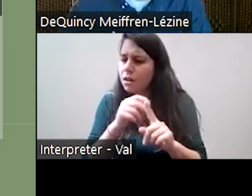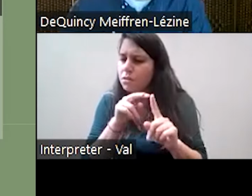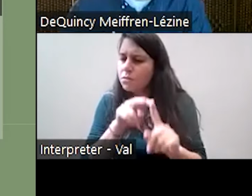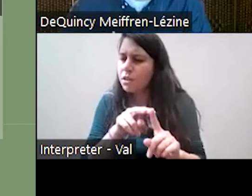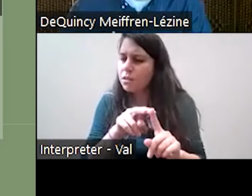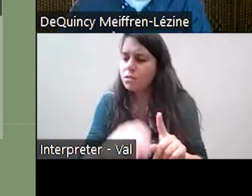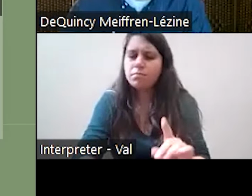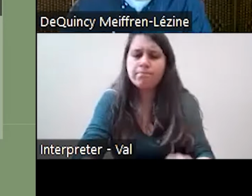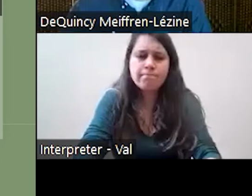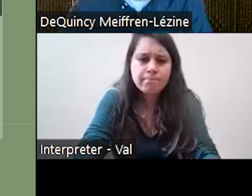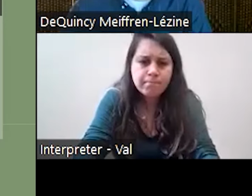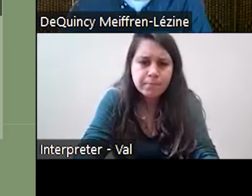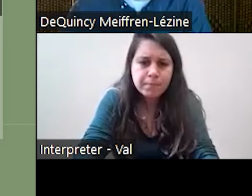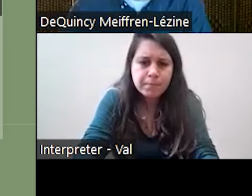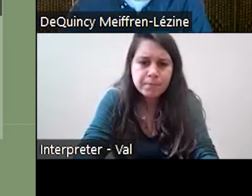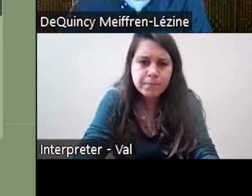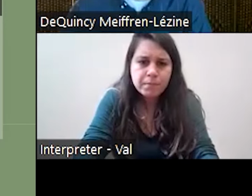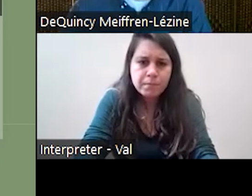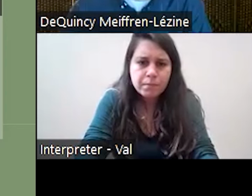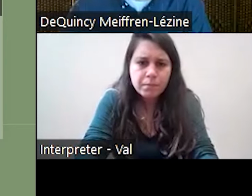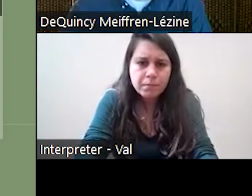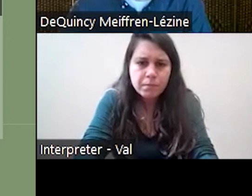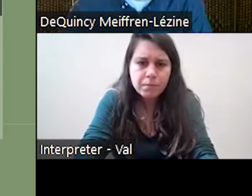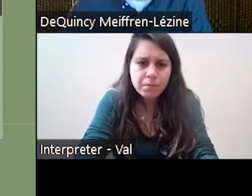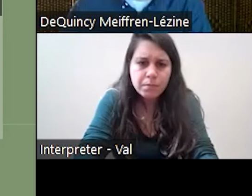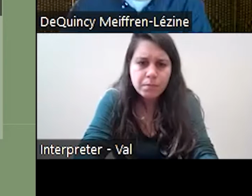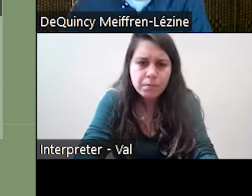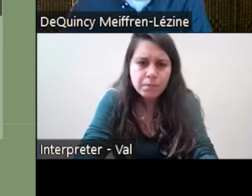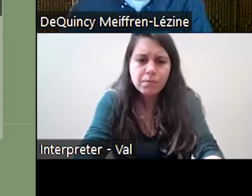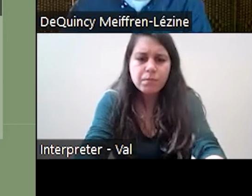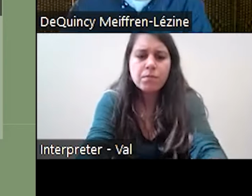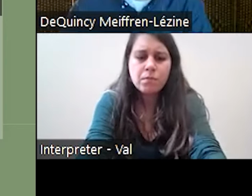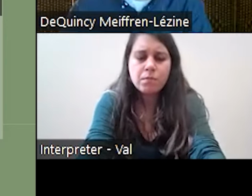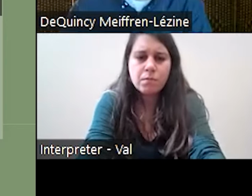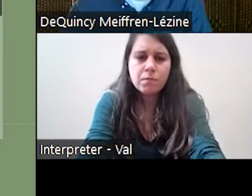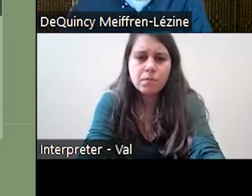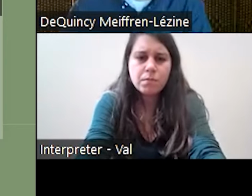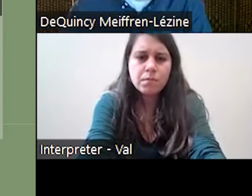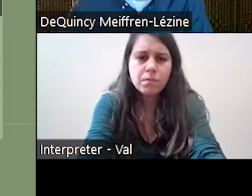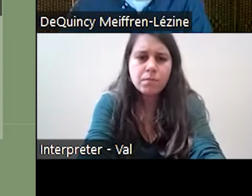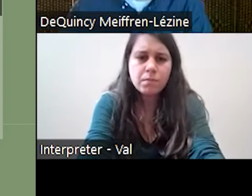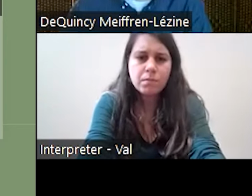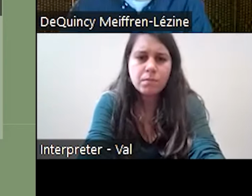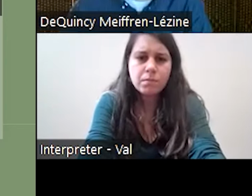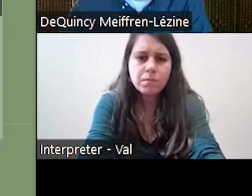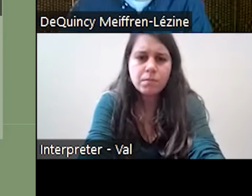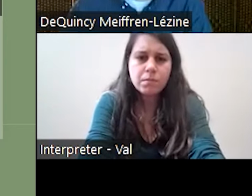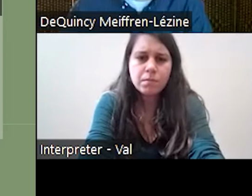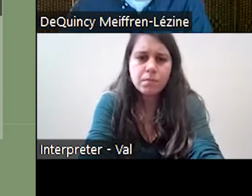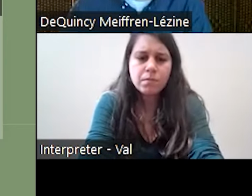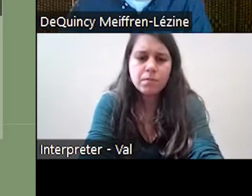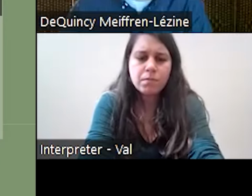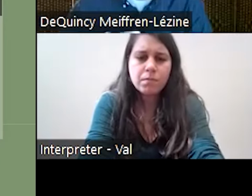and bring them back up to where they had at least that status quo quality of life. So that's generally what we would consider kind